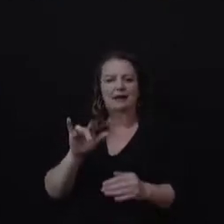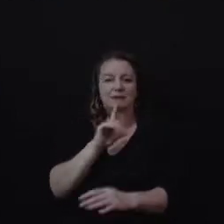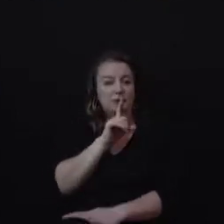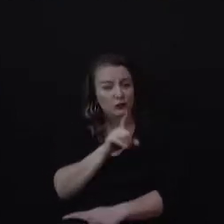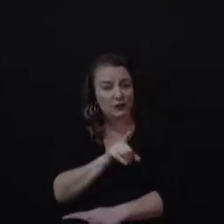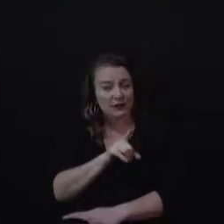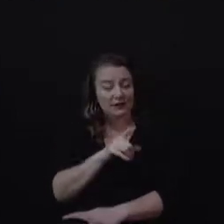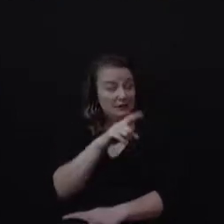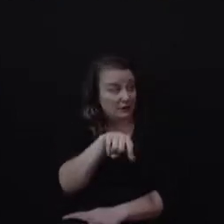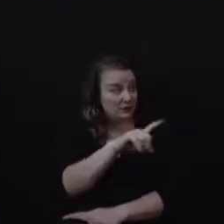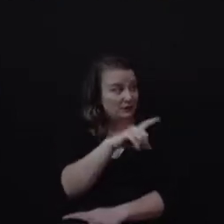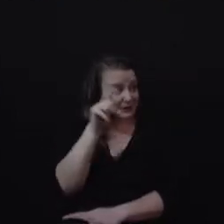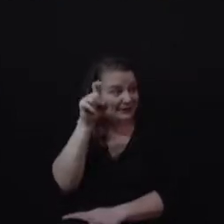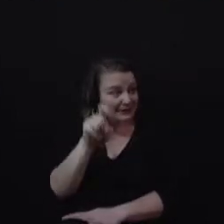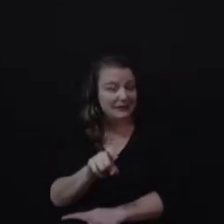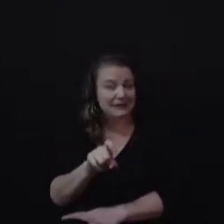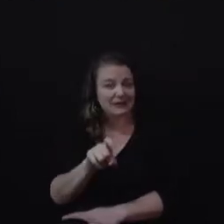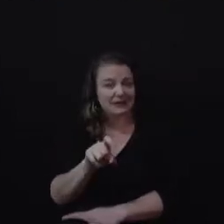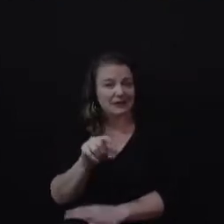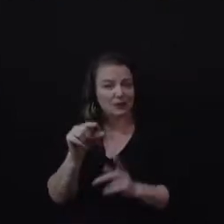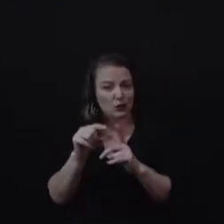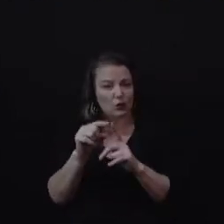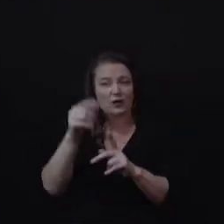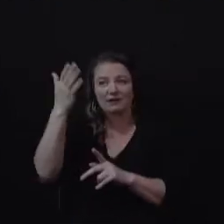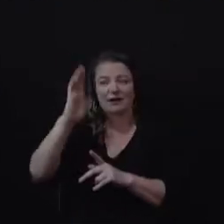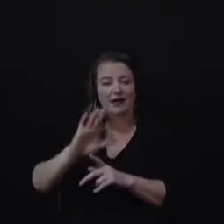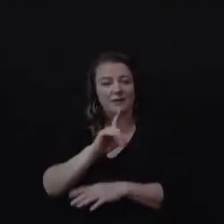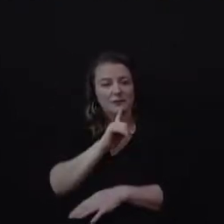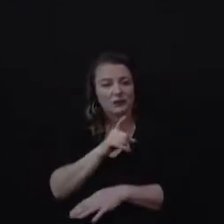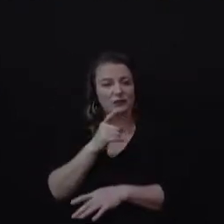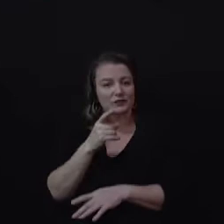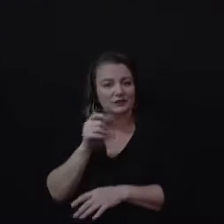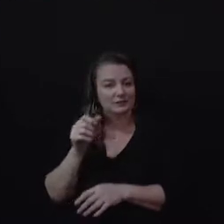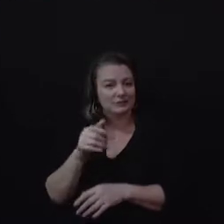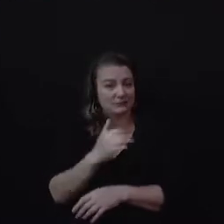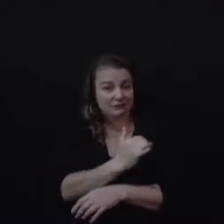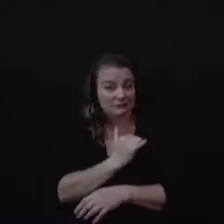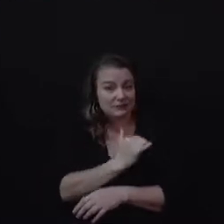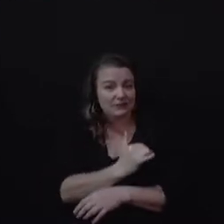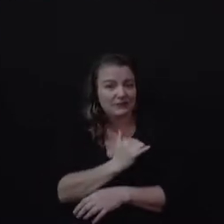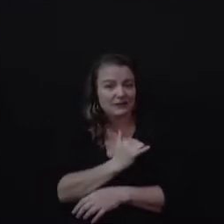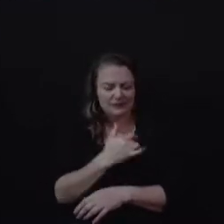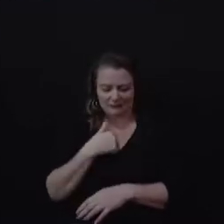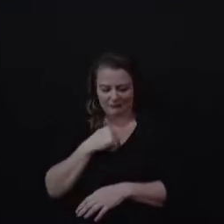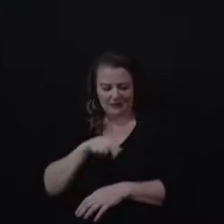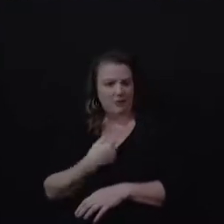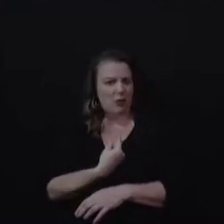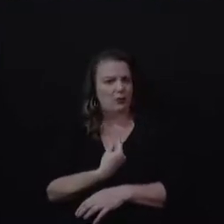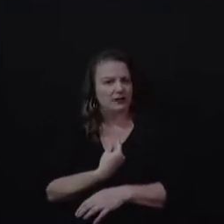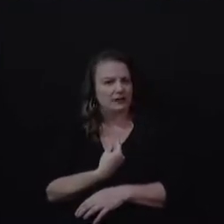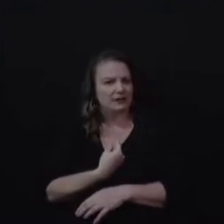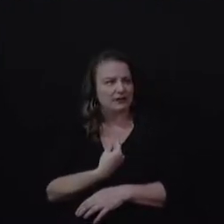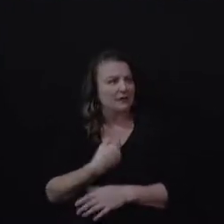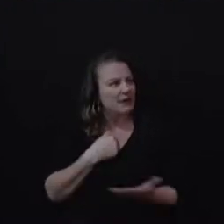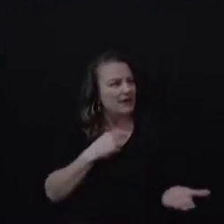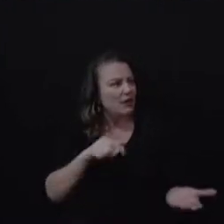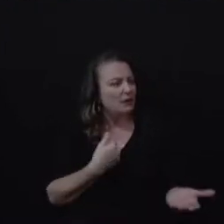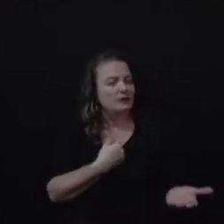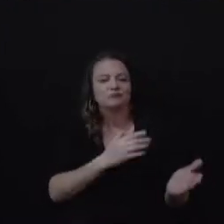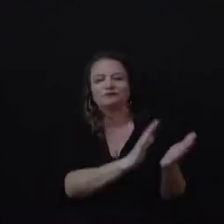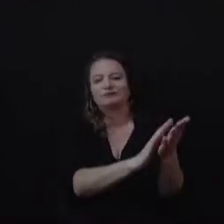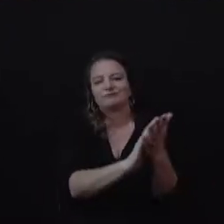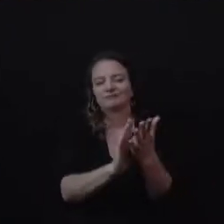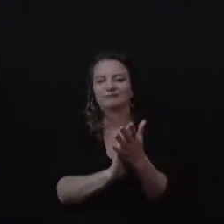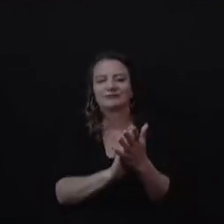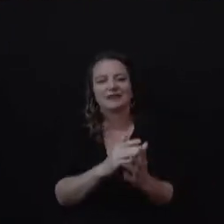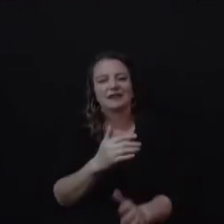who needs the Word of God to be true? Am I the only one? Am I the only one that life